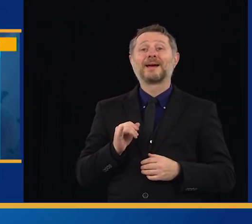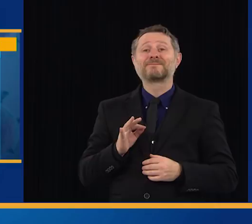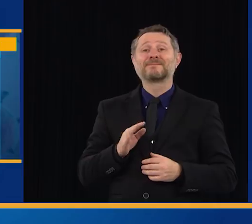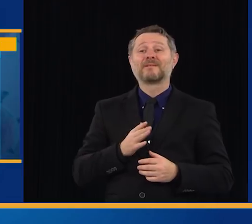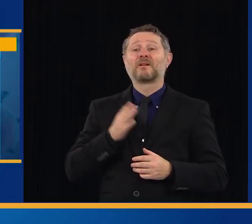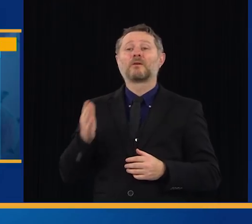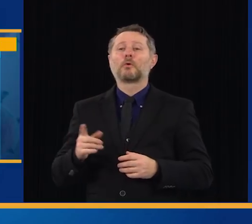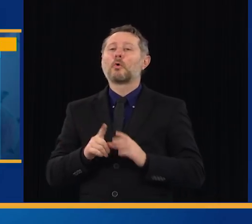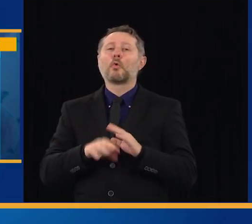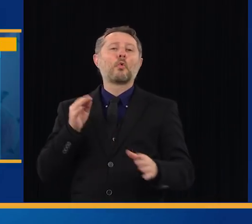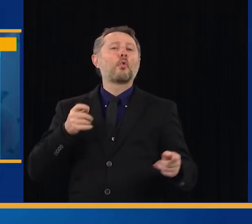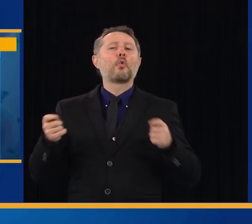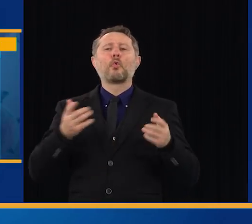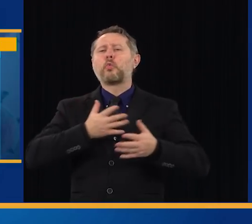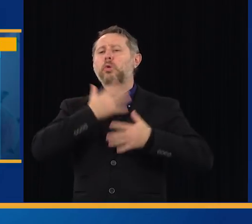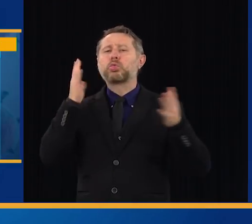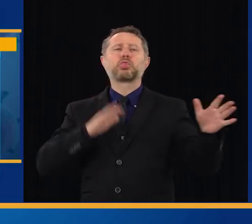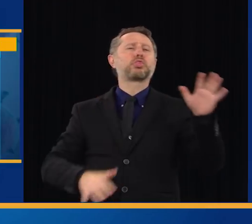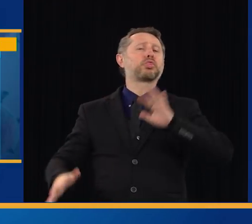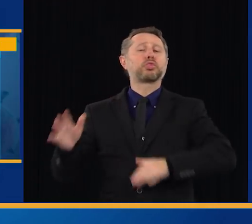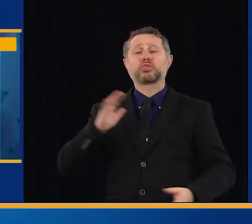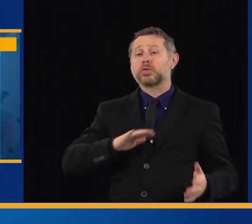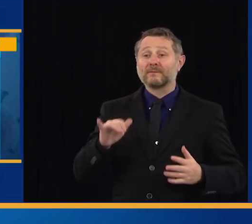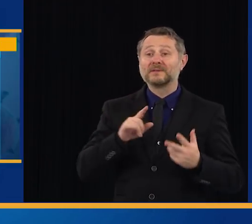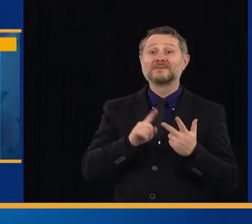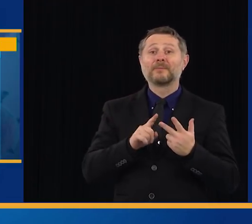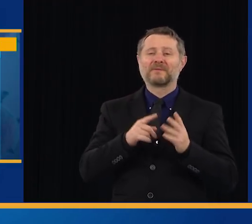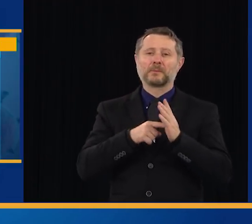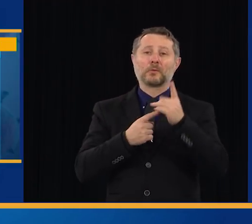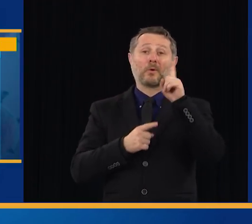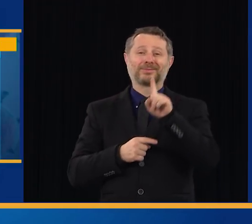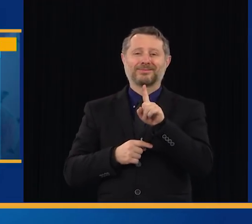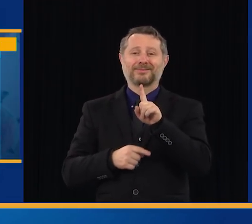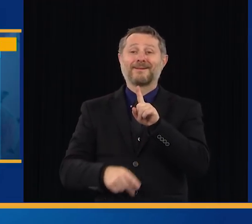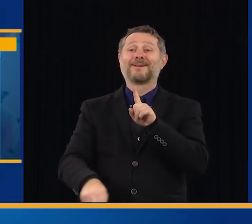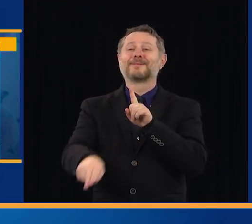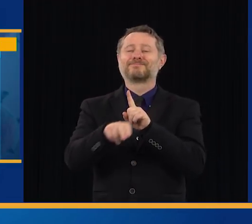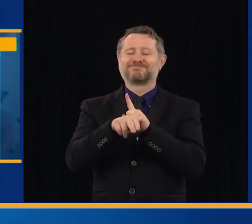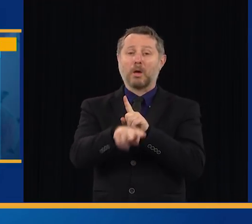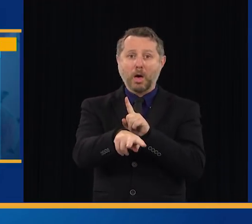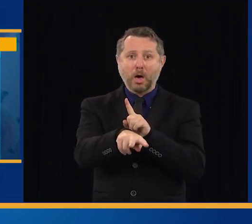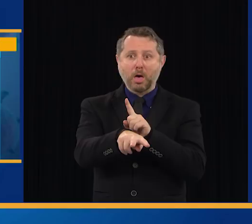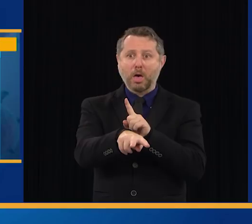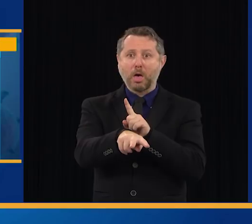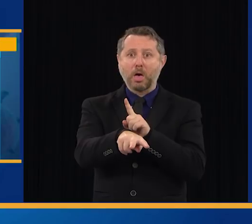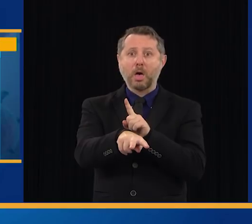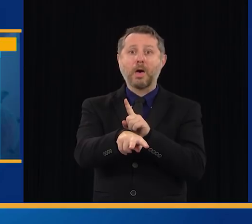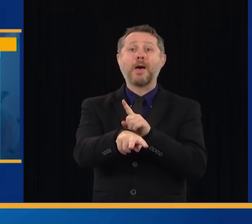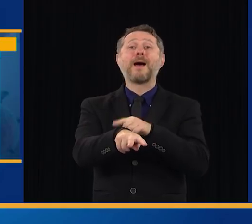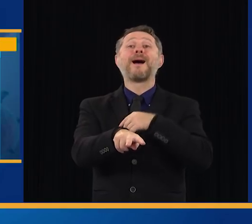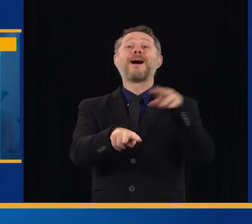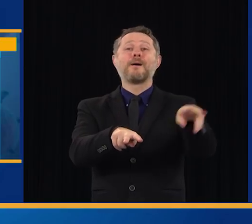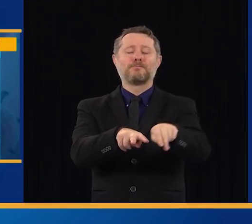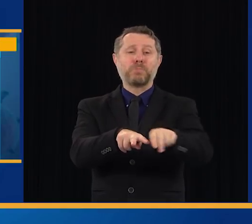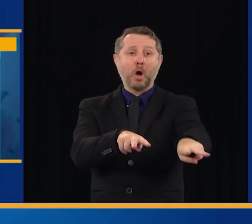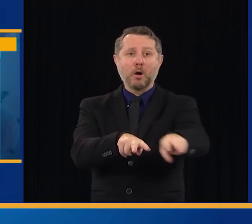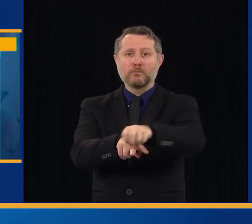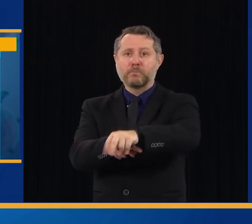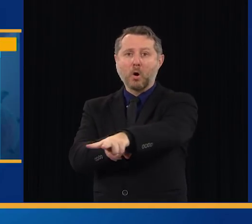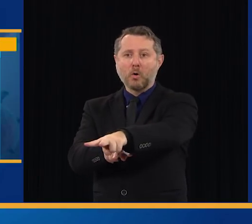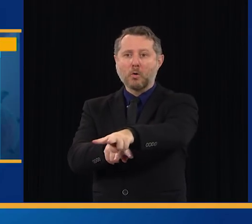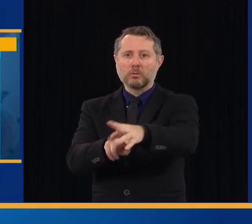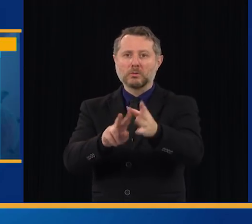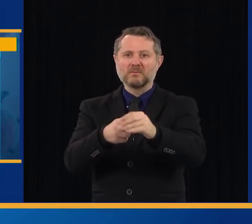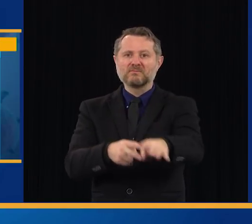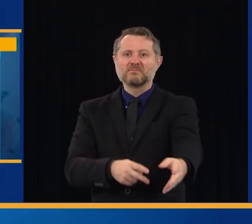control is one person infects 2 people or more, because then the increase is just